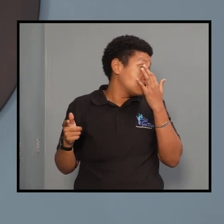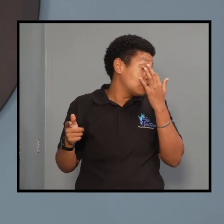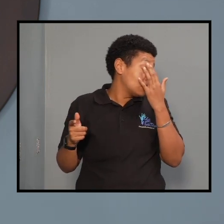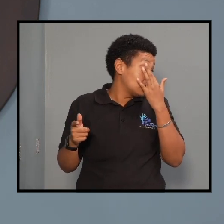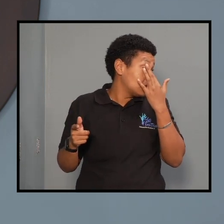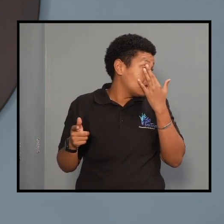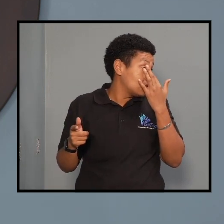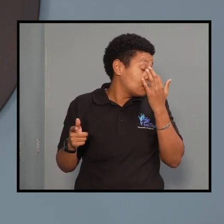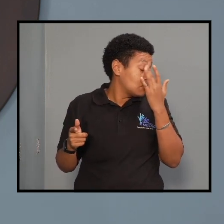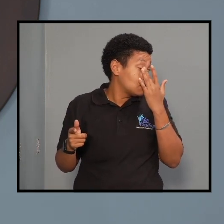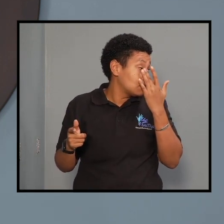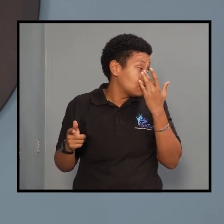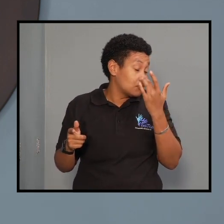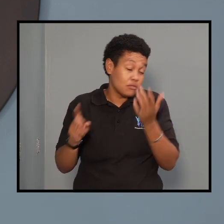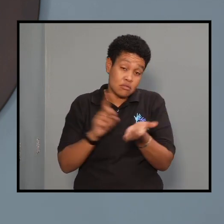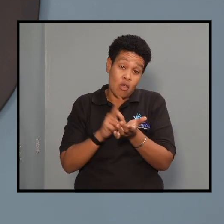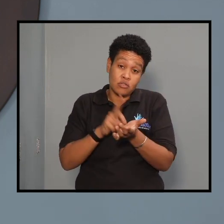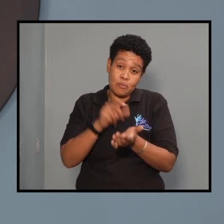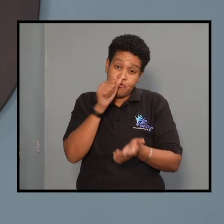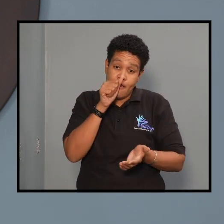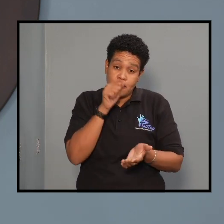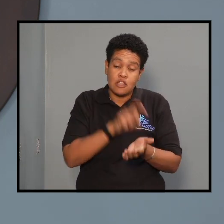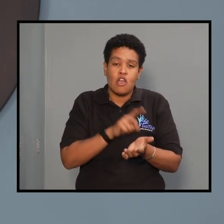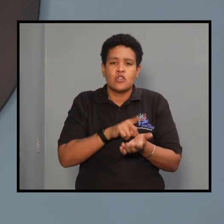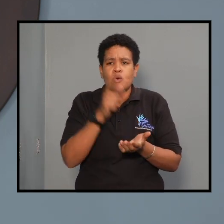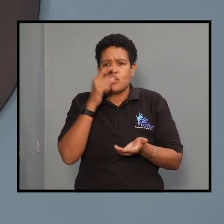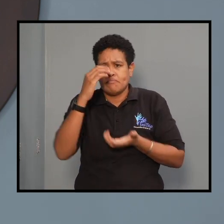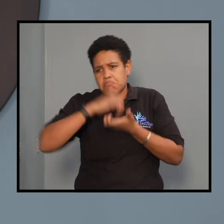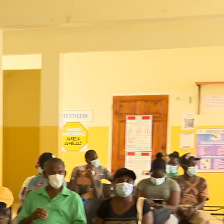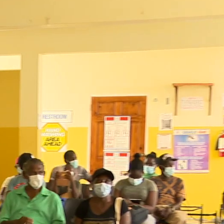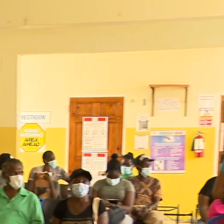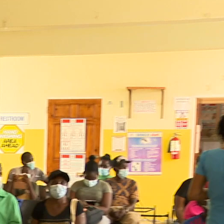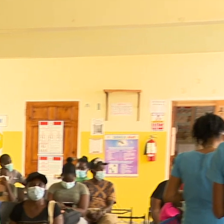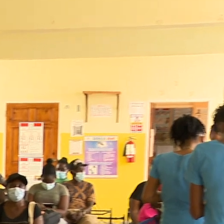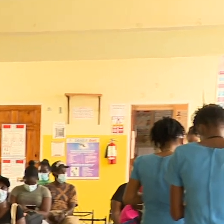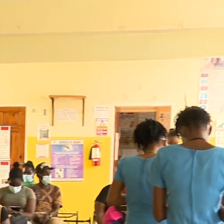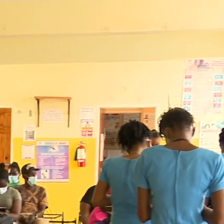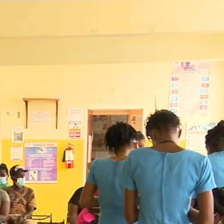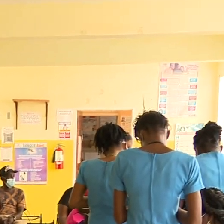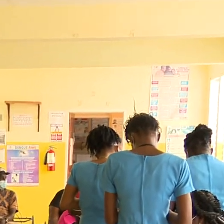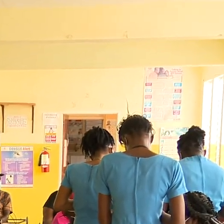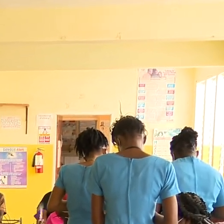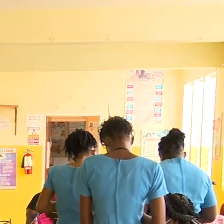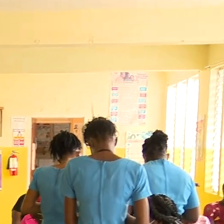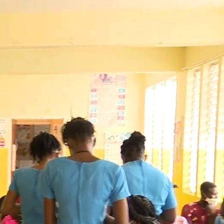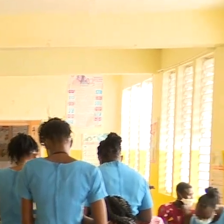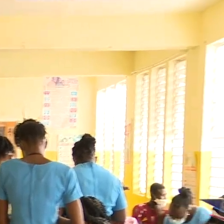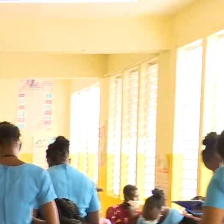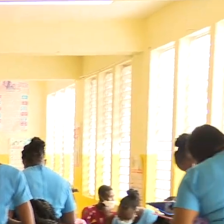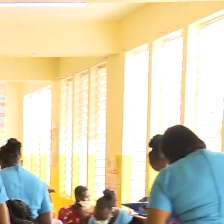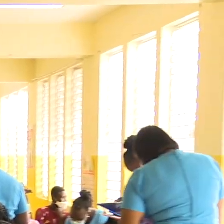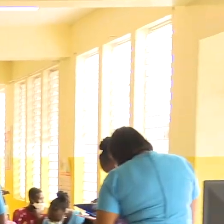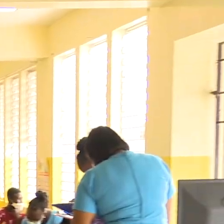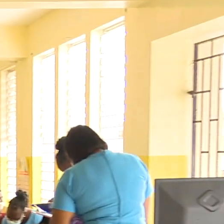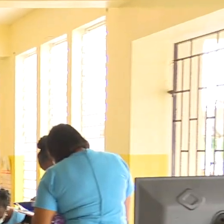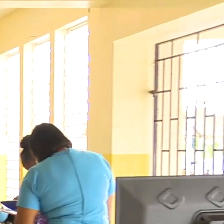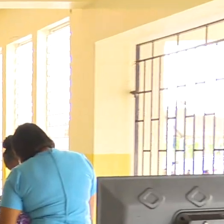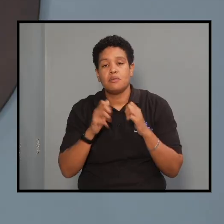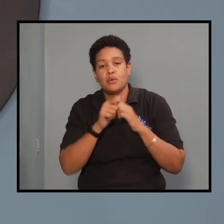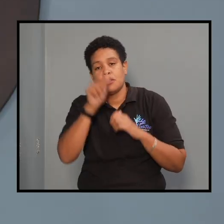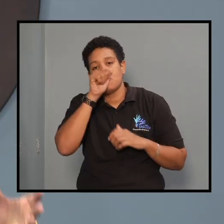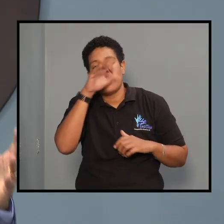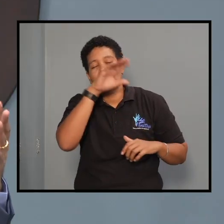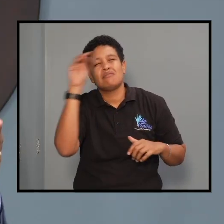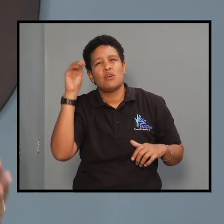private medical profession who would come in and assist. He also spoke of a private sector industry initiative.